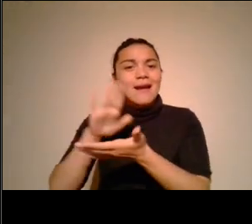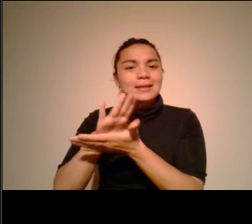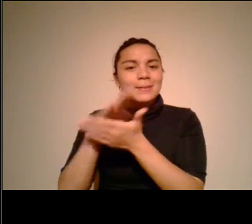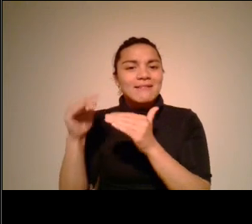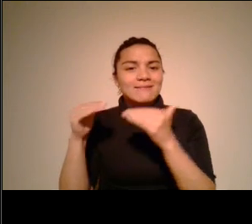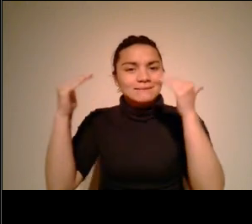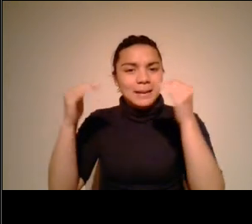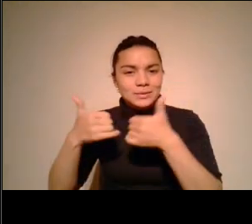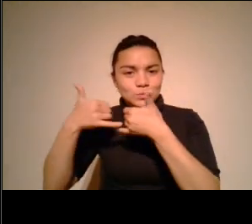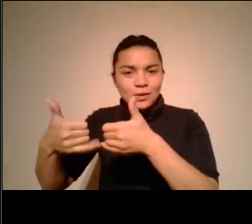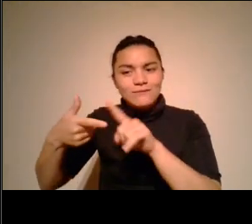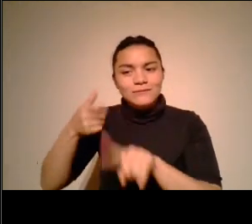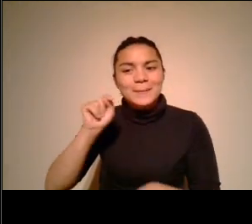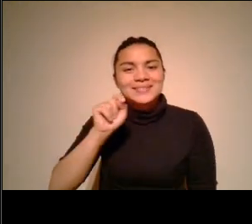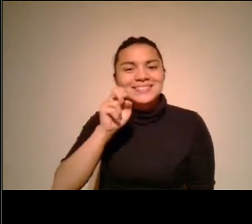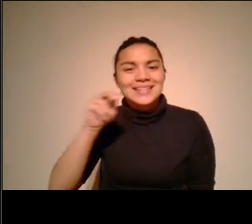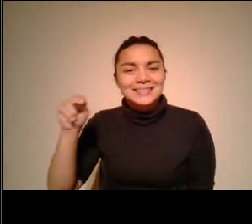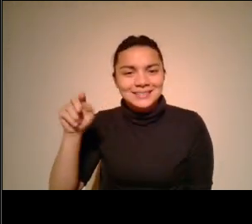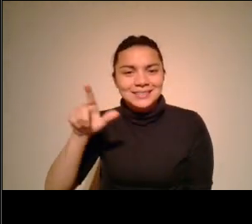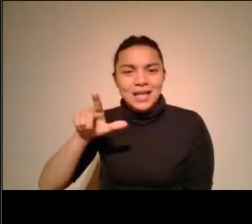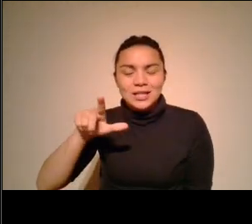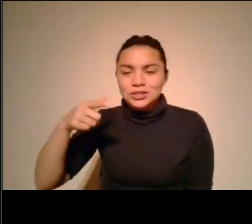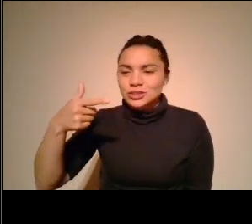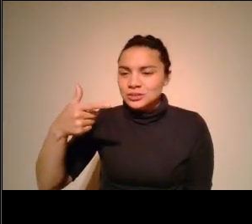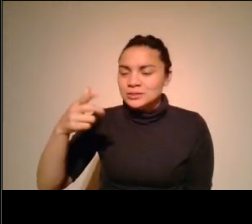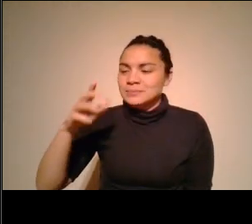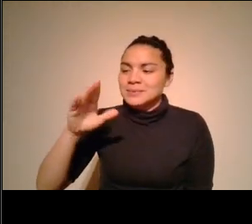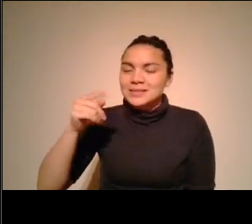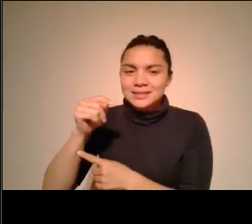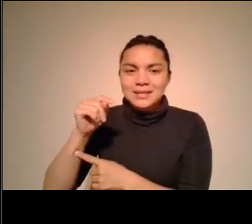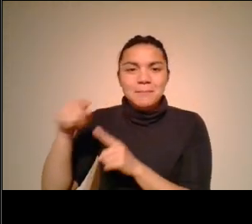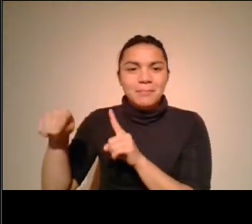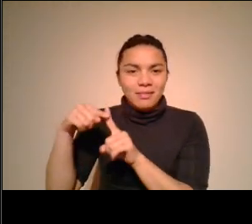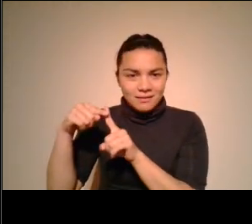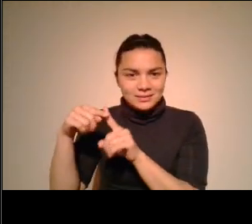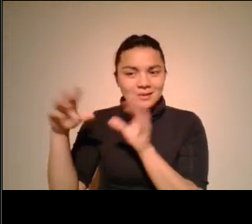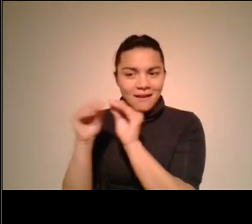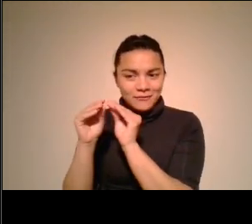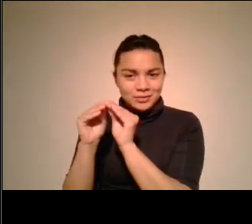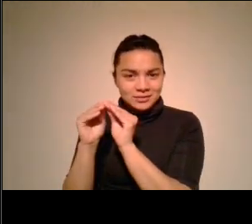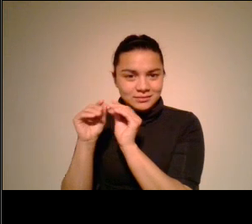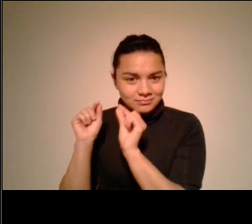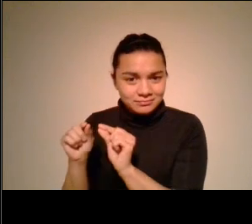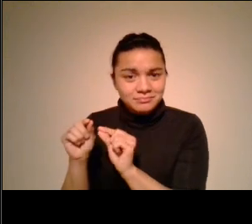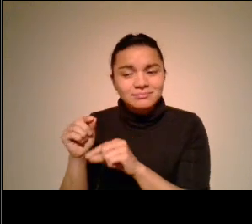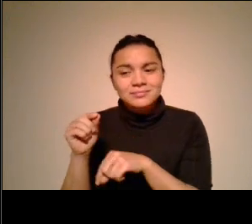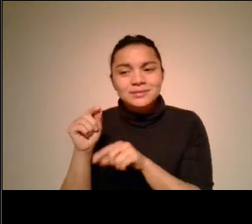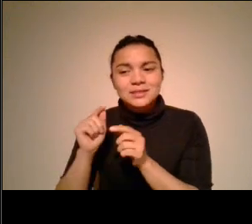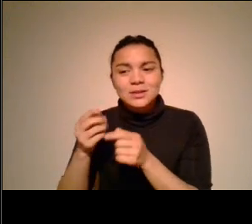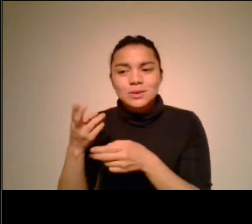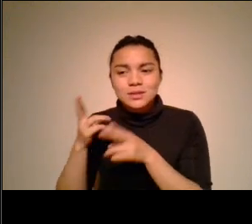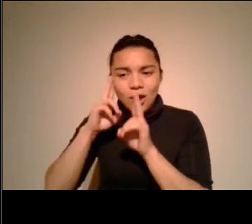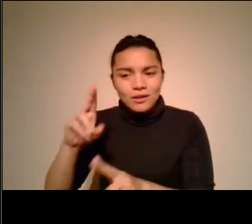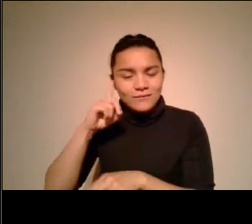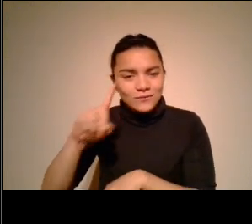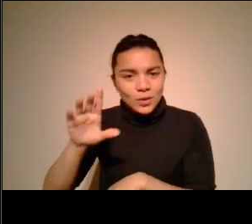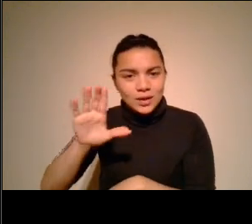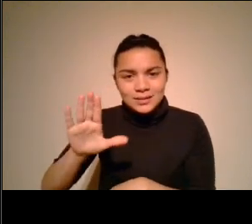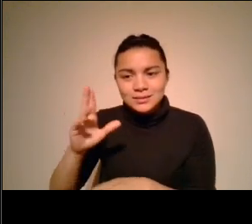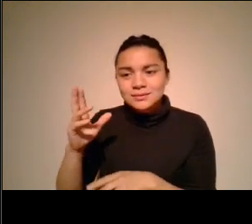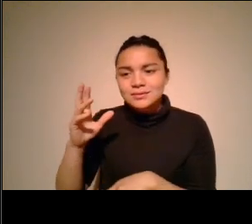Tennessee LGBT plus College Conference. He was recognized for his research on anti-LGBTQ plus religious